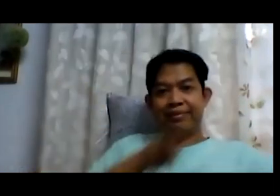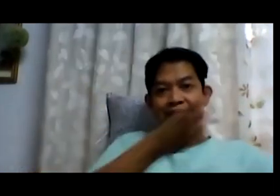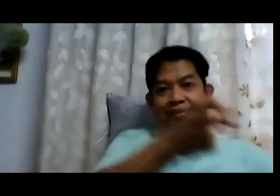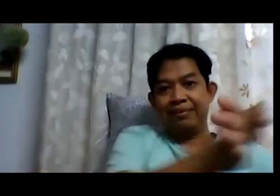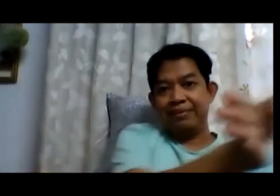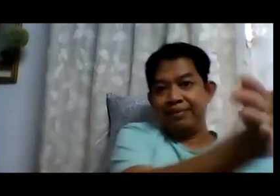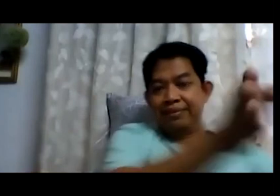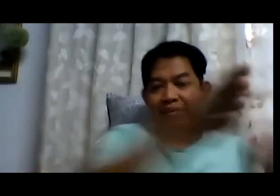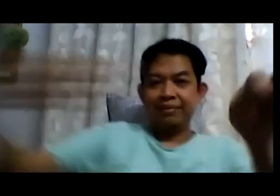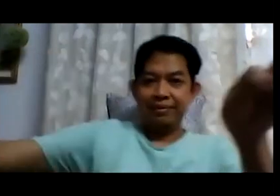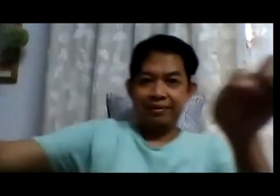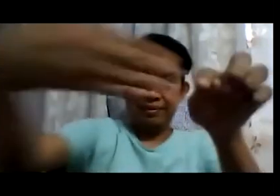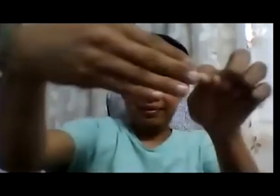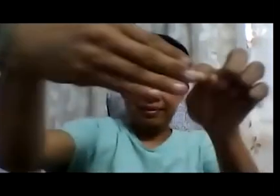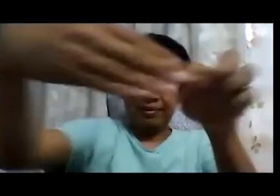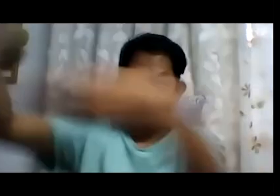Okay.